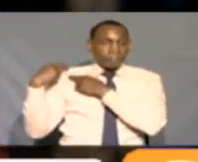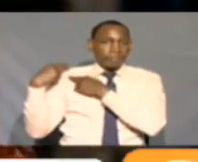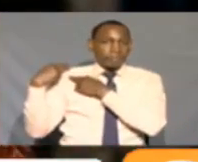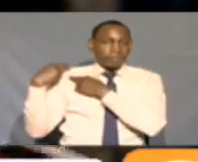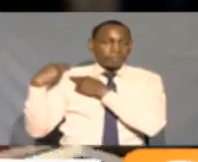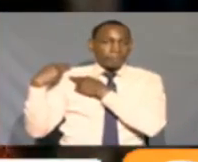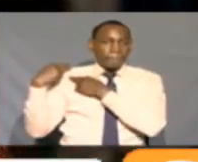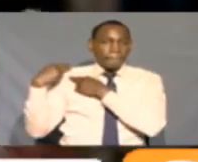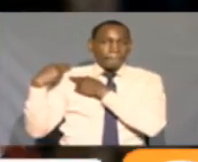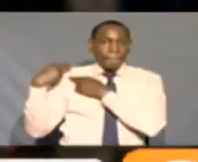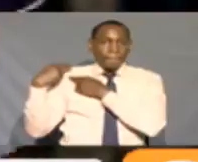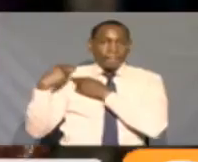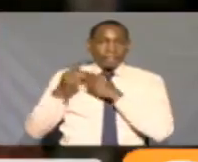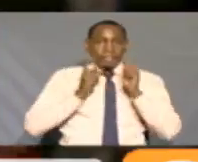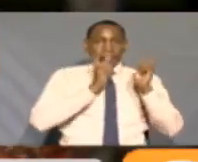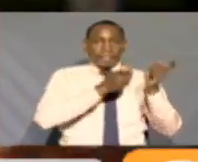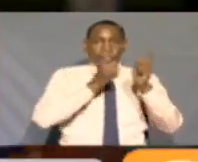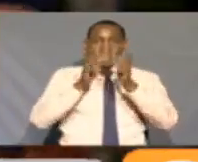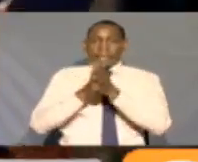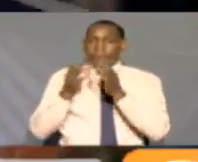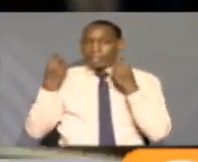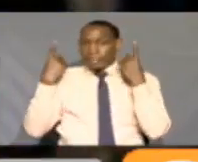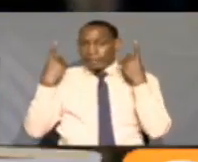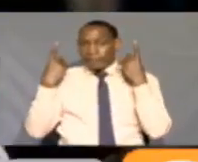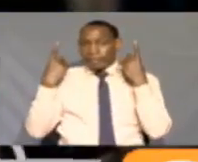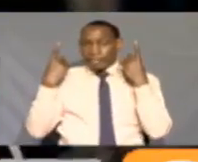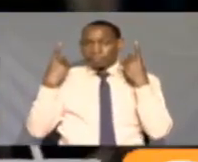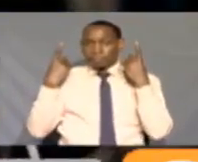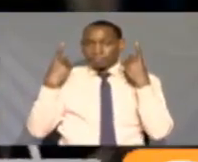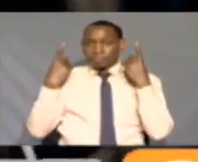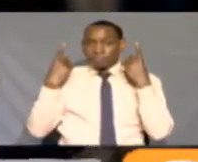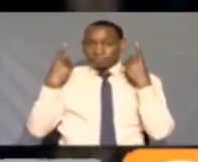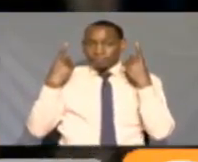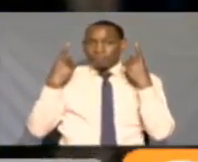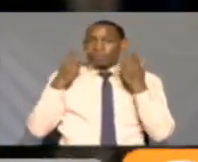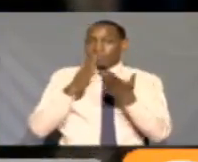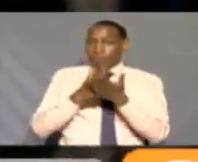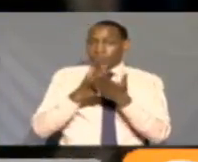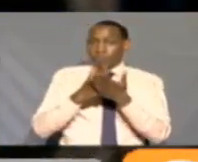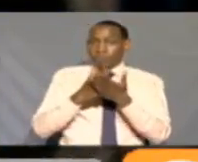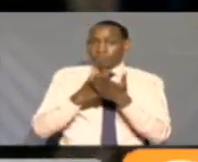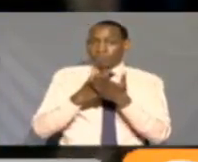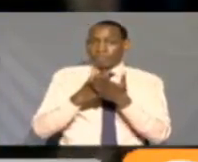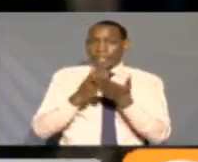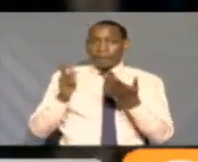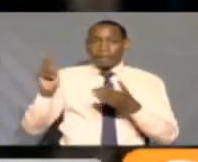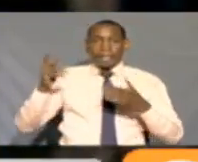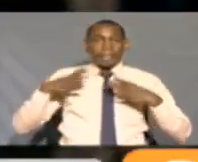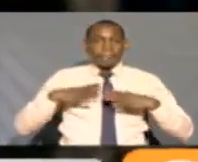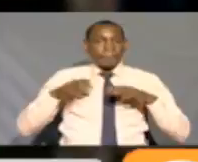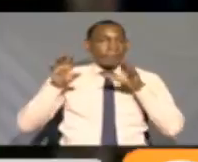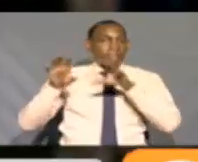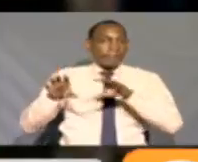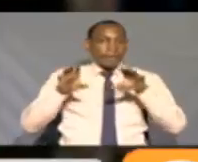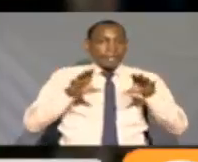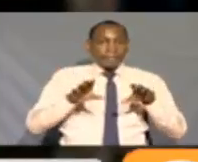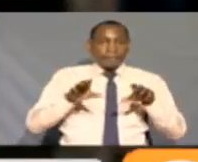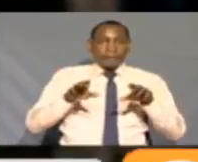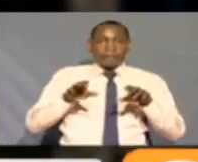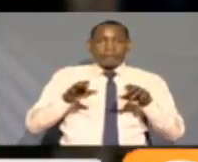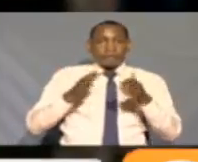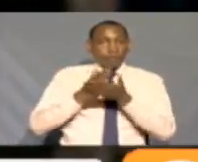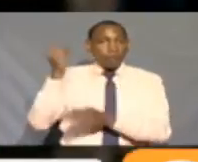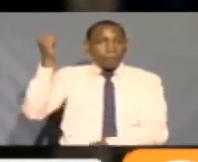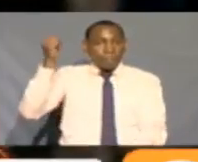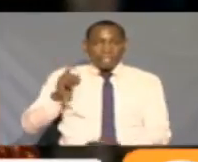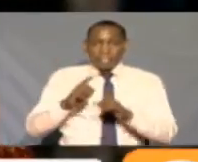whole tanga kieleweke was going to come, unfortunately. And it's unfortunate, as Kenyans, we are going to suffer because of that politics.